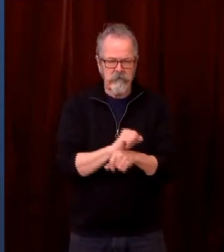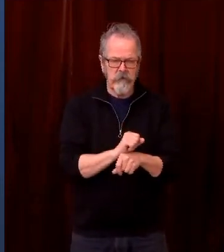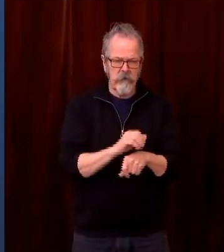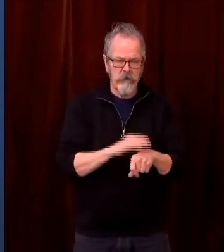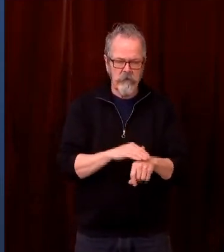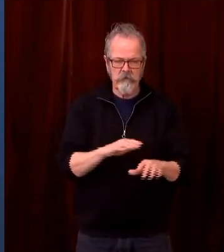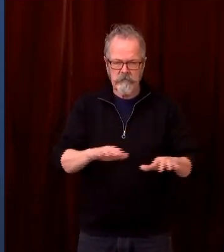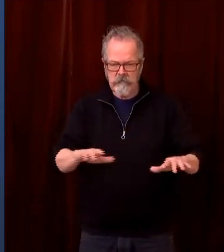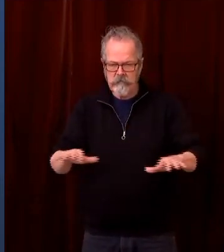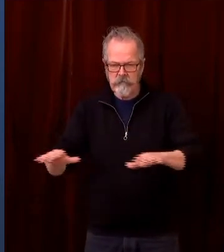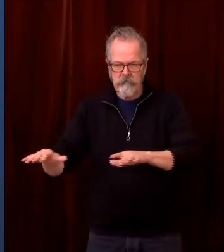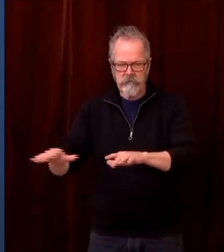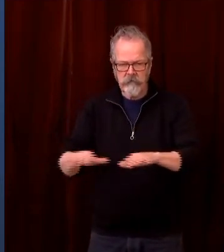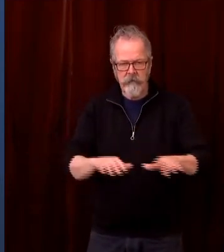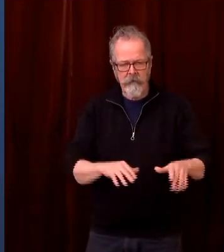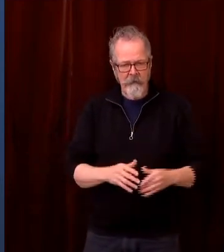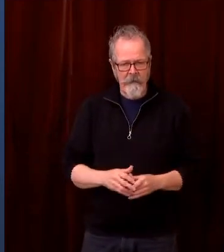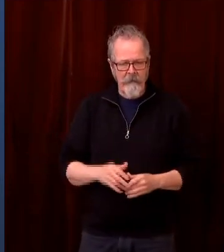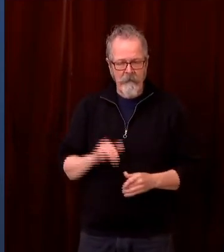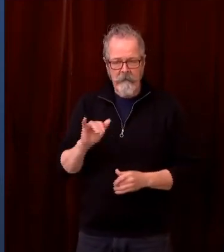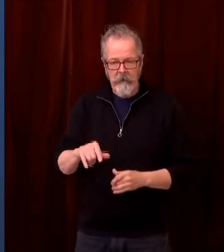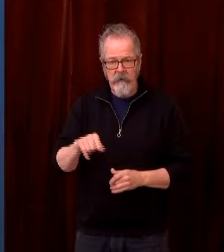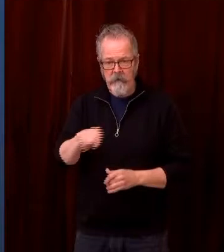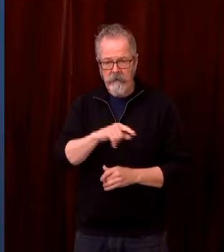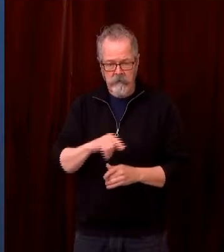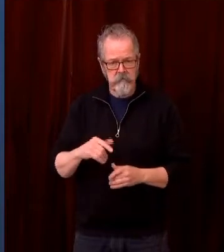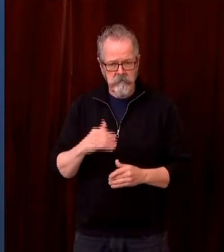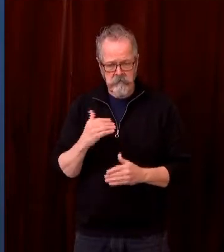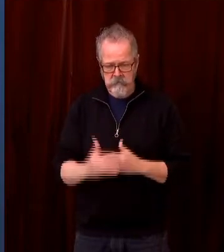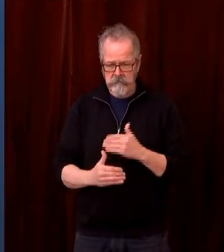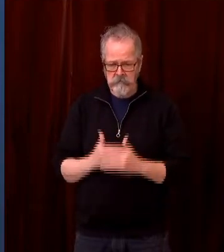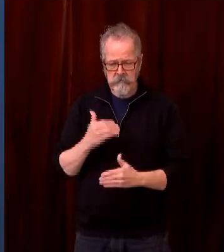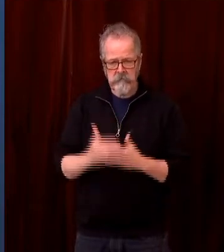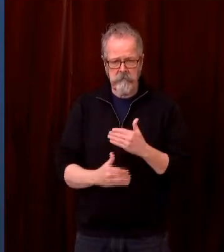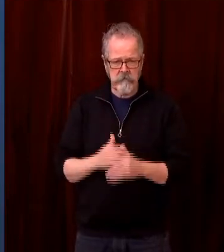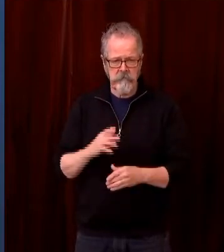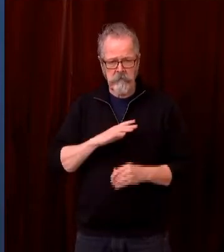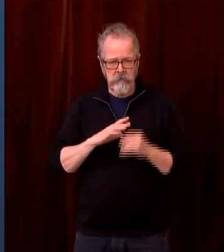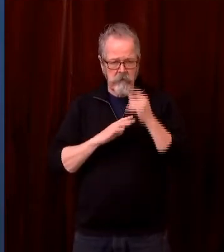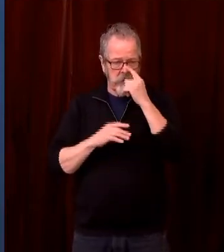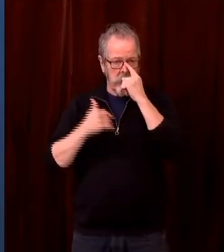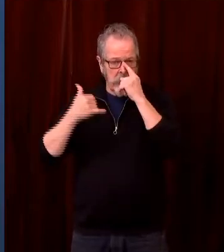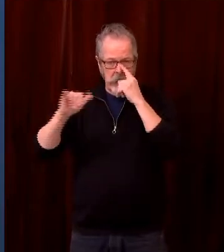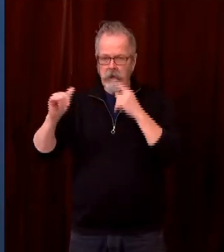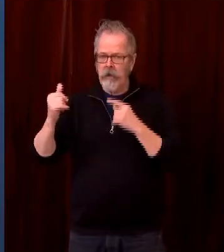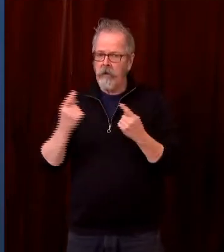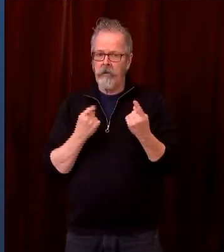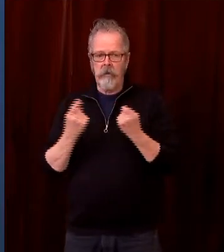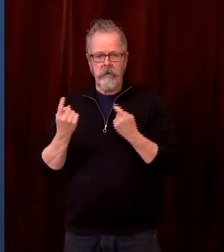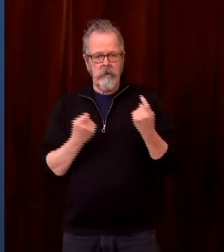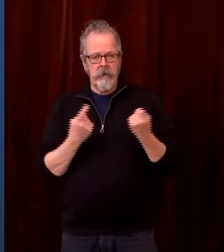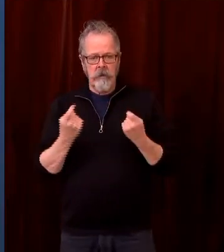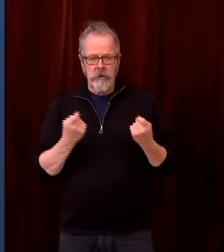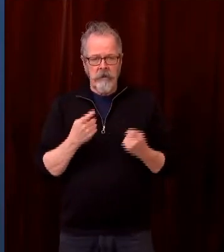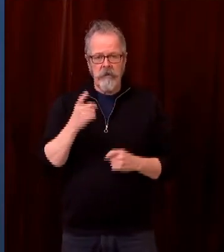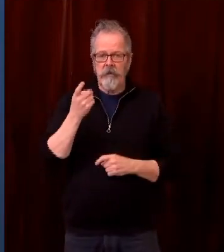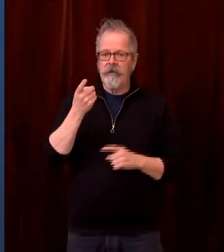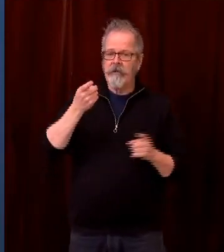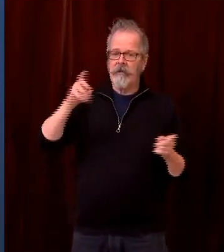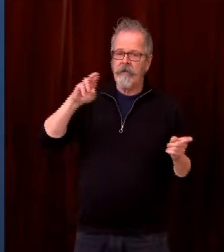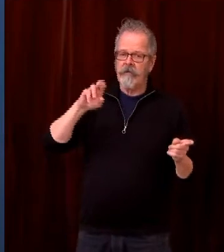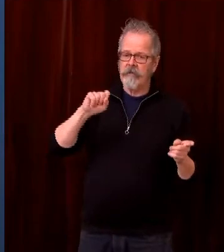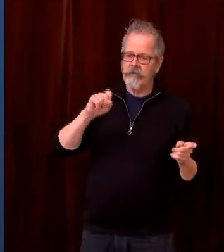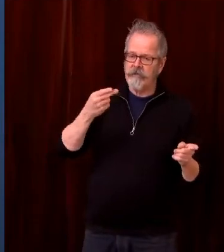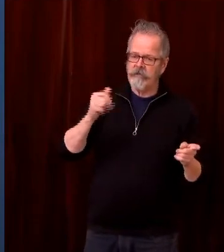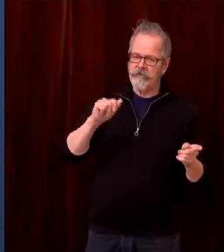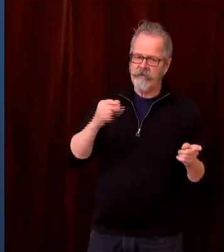I believe, Michelle and Dr. Lindquist on the phone if you'd like to ask some questions. First question comes from Jean